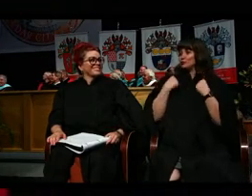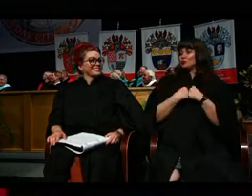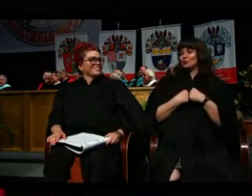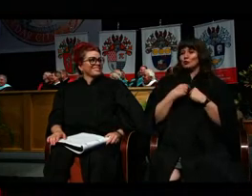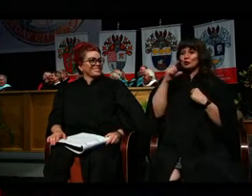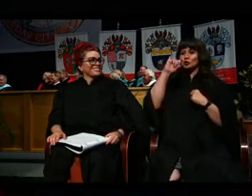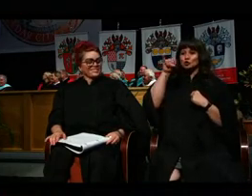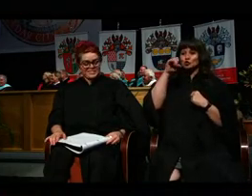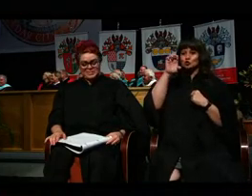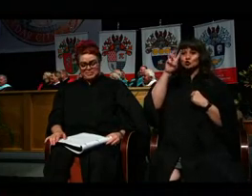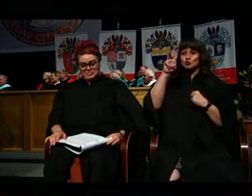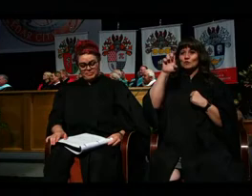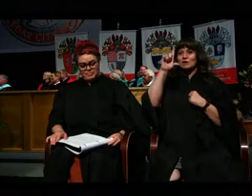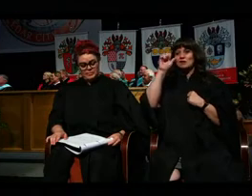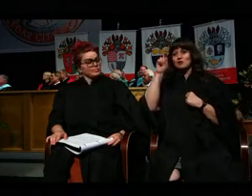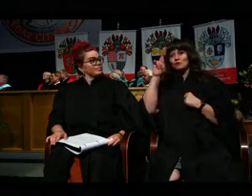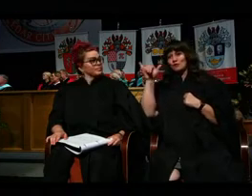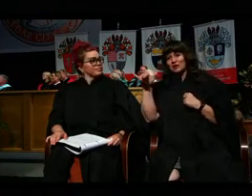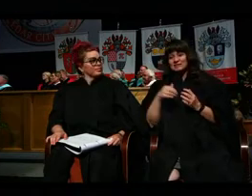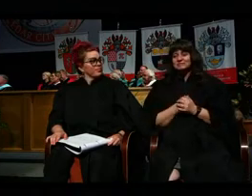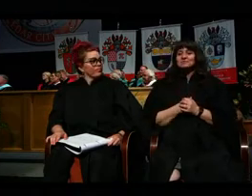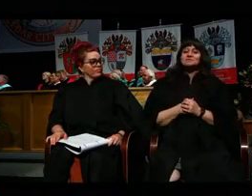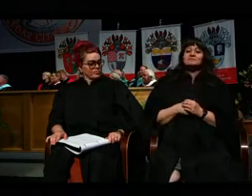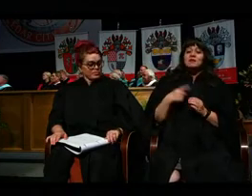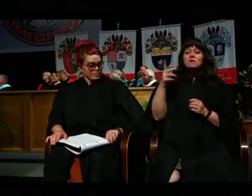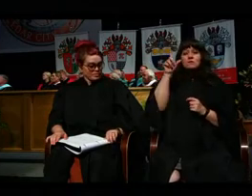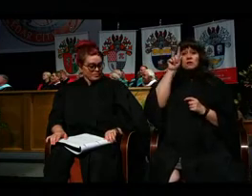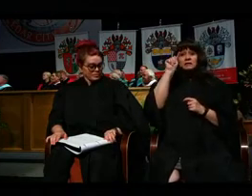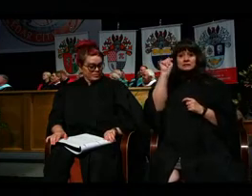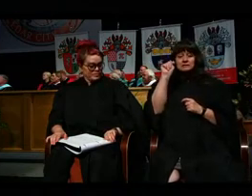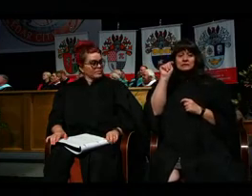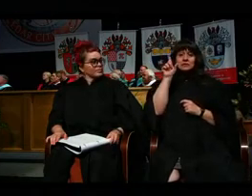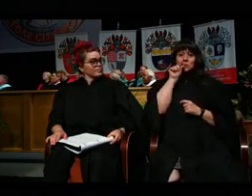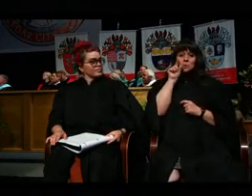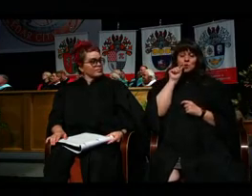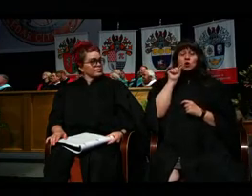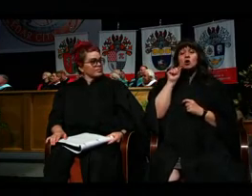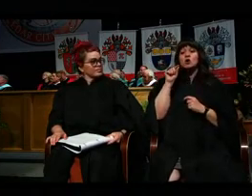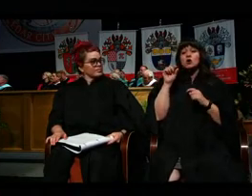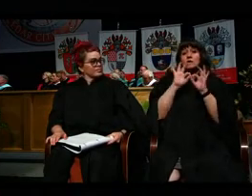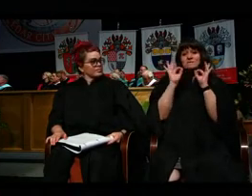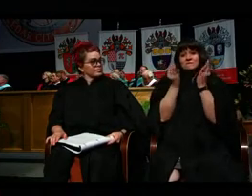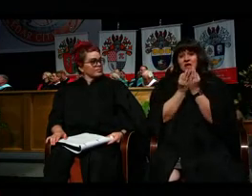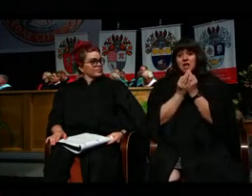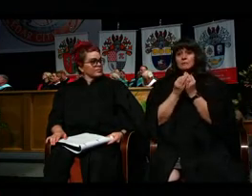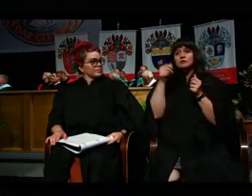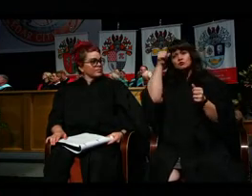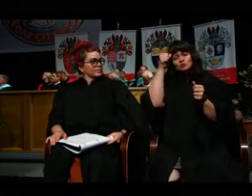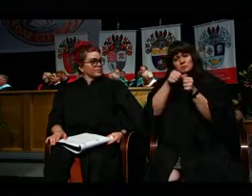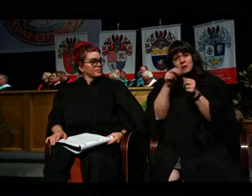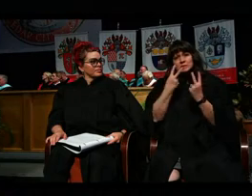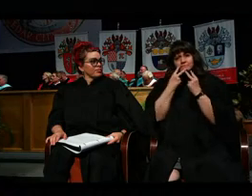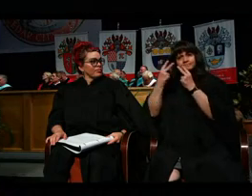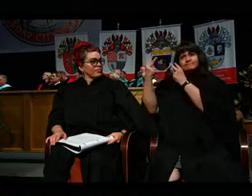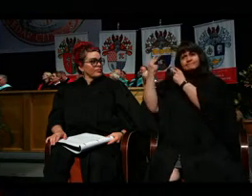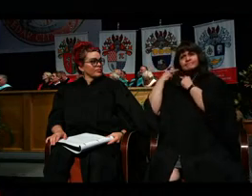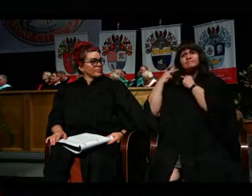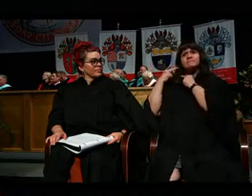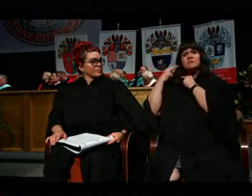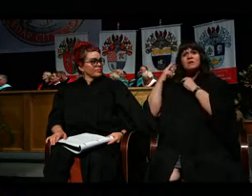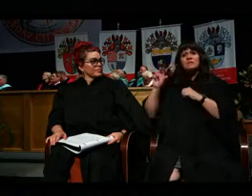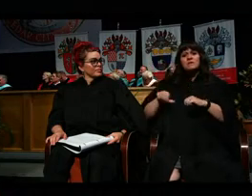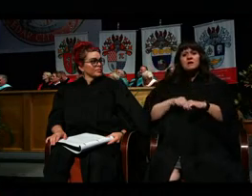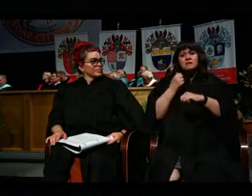This special occasion is an opportunity for our T-Bird family to pause and remember our heritage and the foundation upon which we are built.